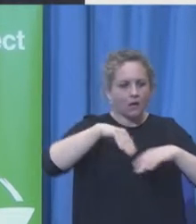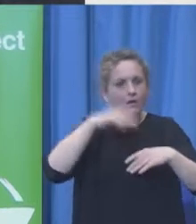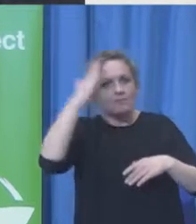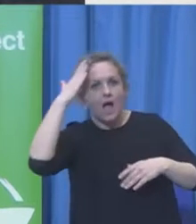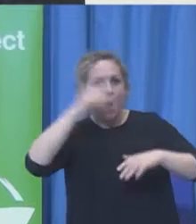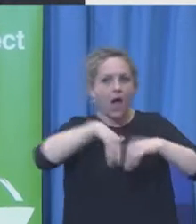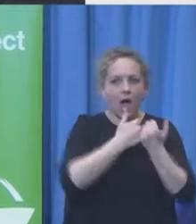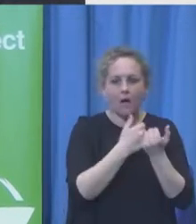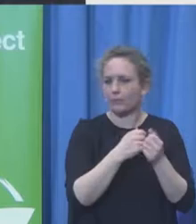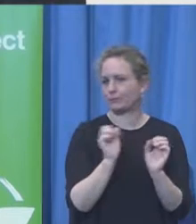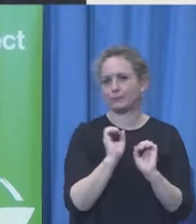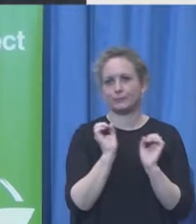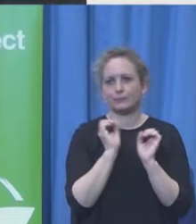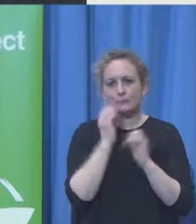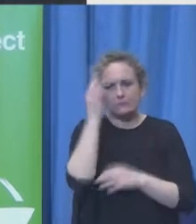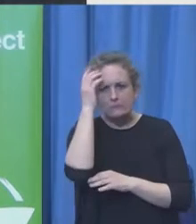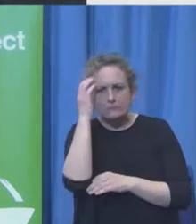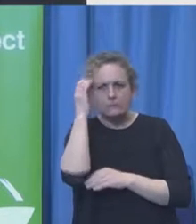October, November